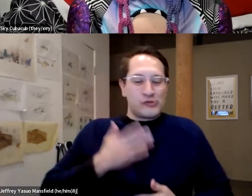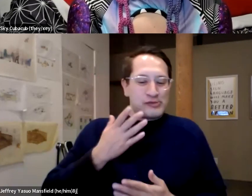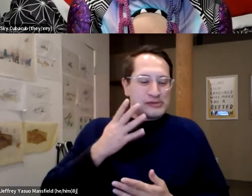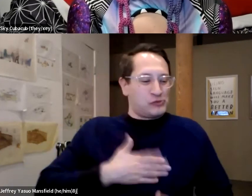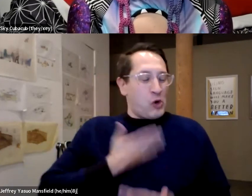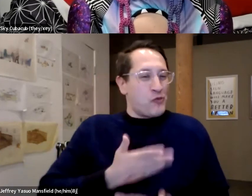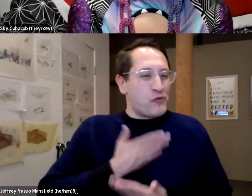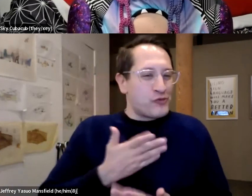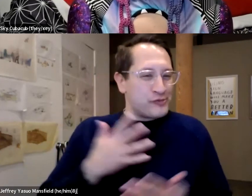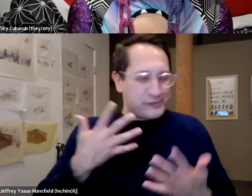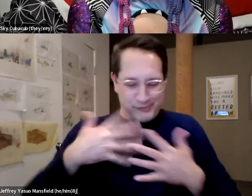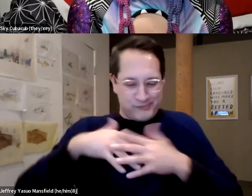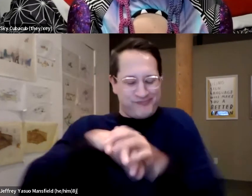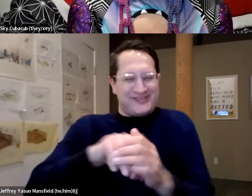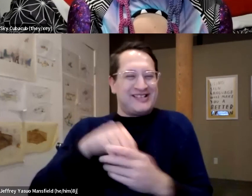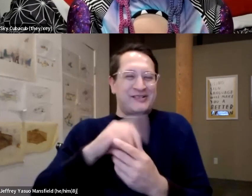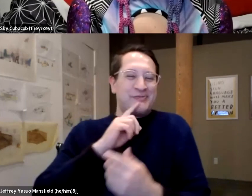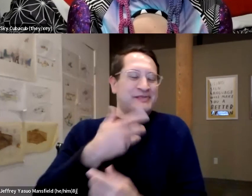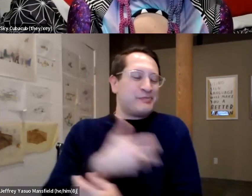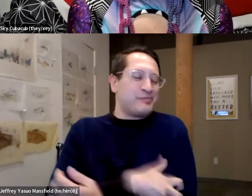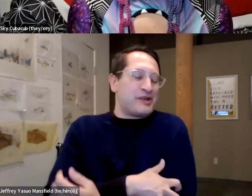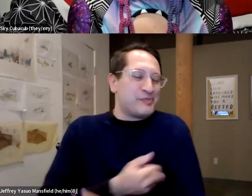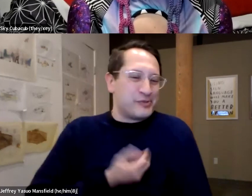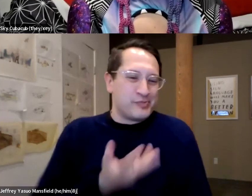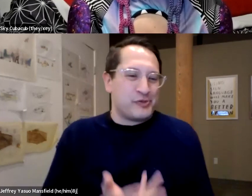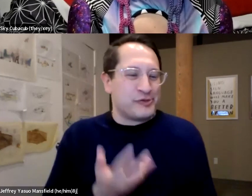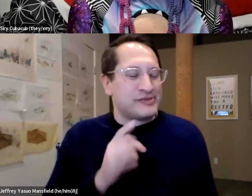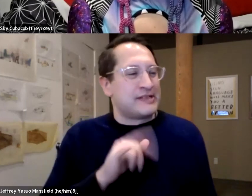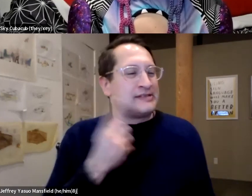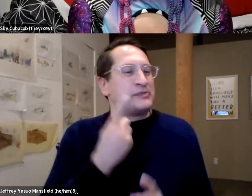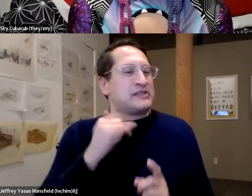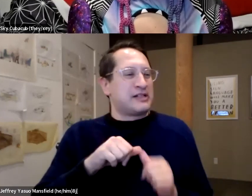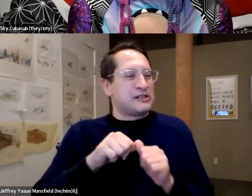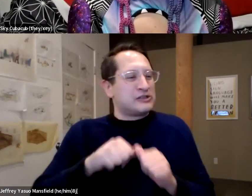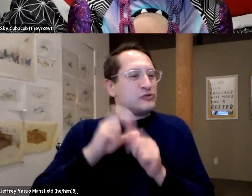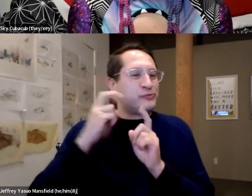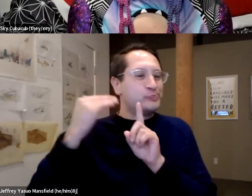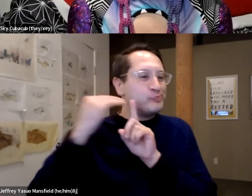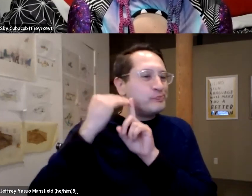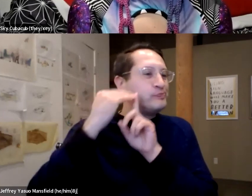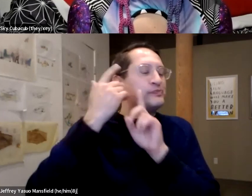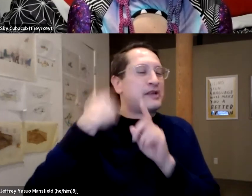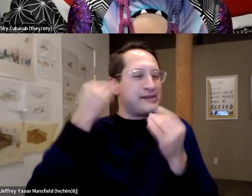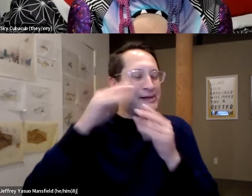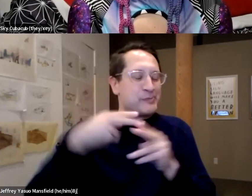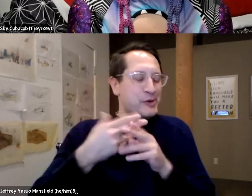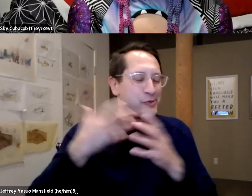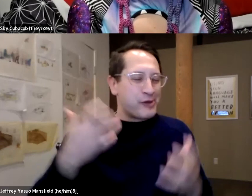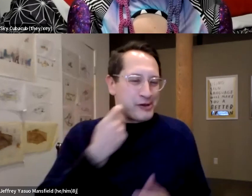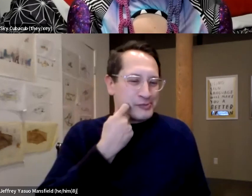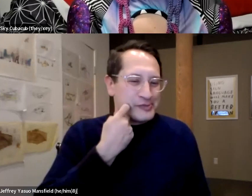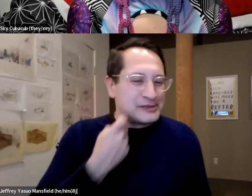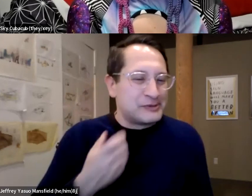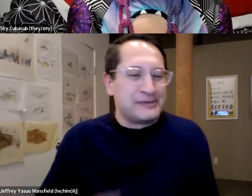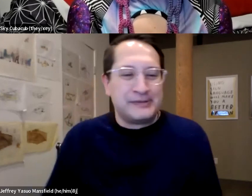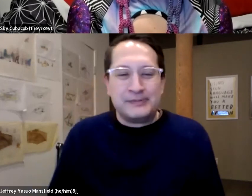intergenerational trauma, his joy. It's all merged. It's so powerful an expression. It's an expression, and it continues to be a reminder